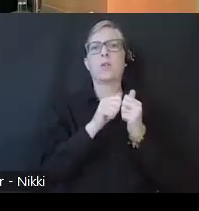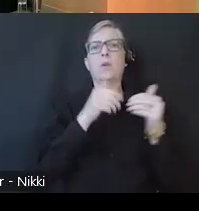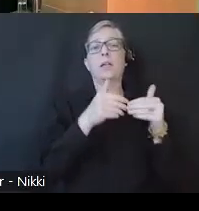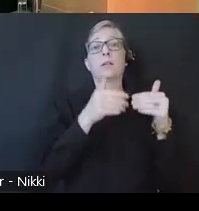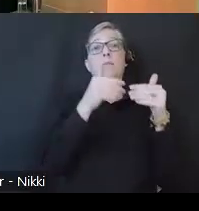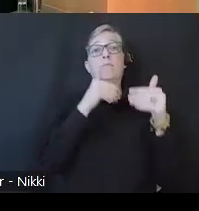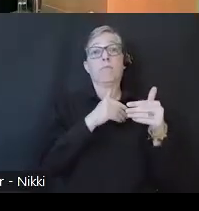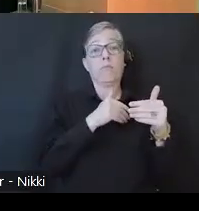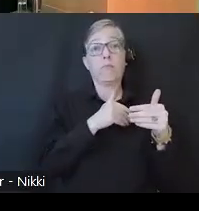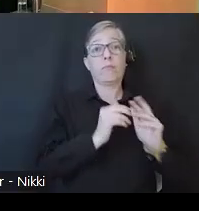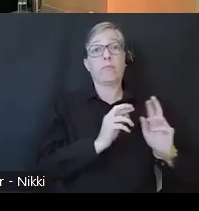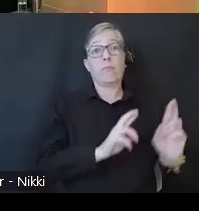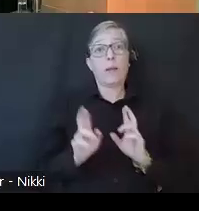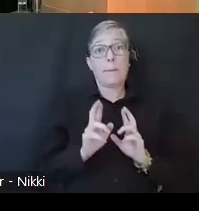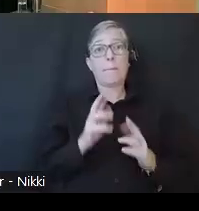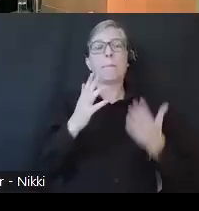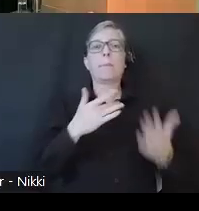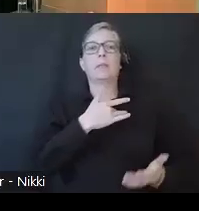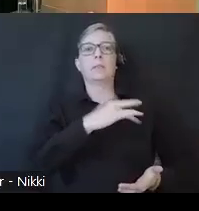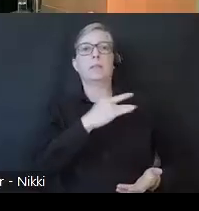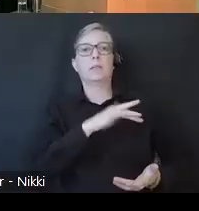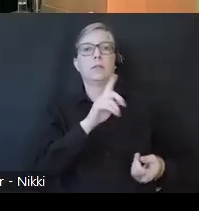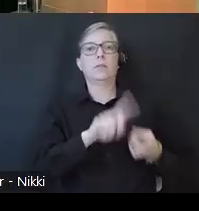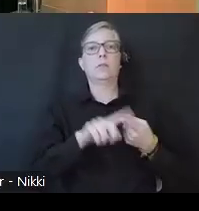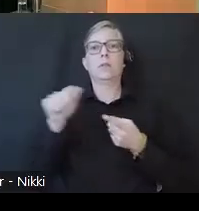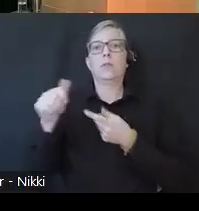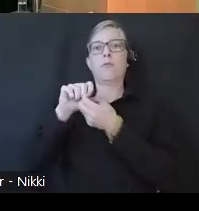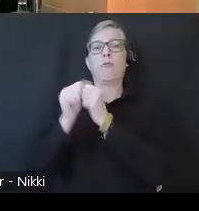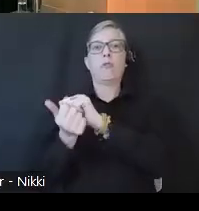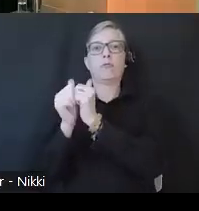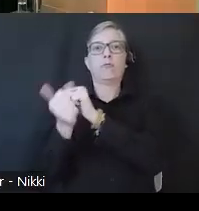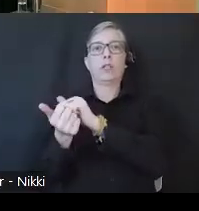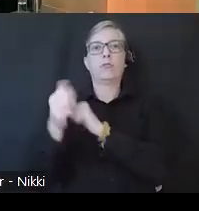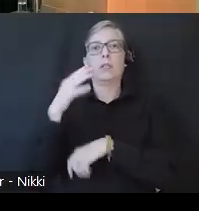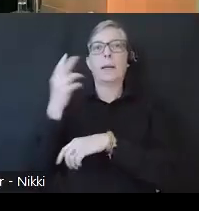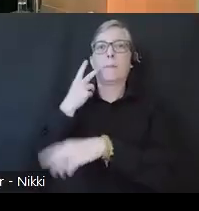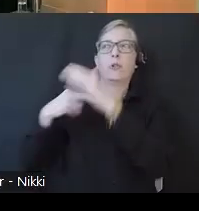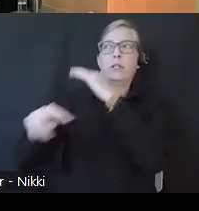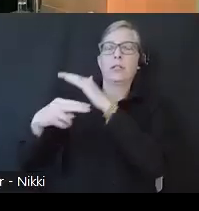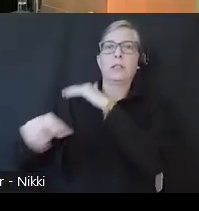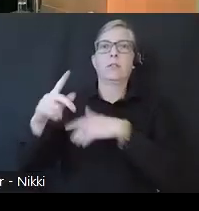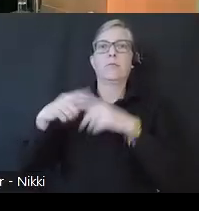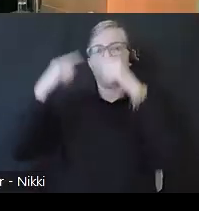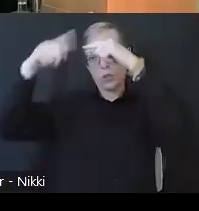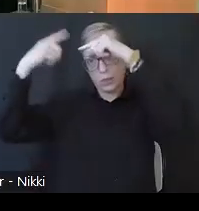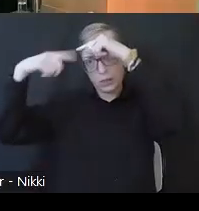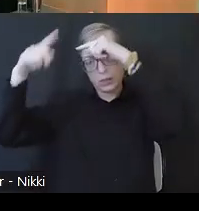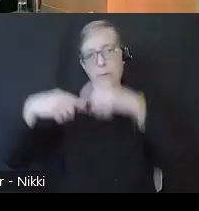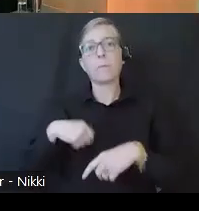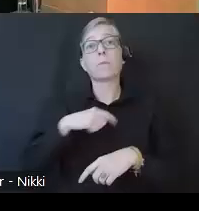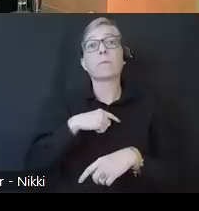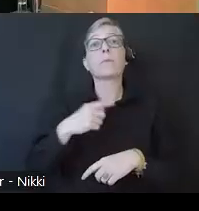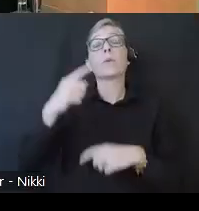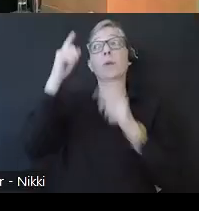be especially sensitive to these putative alterations in predictive processing. And when we think about the Mooney face